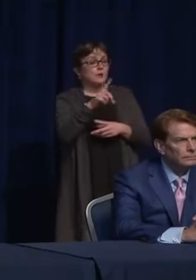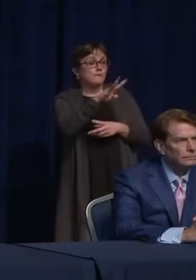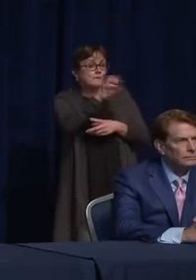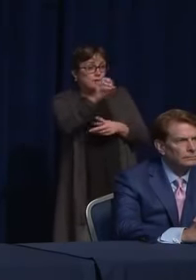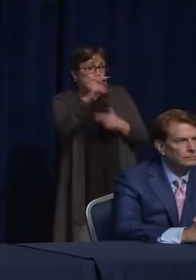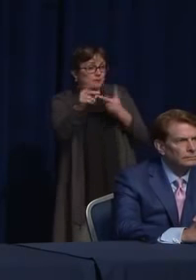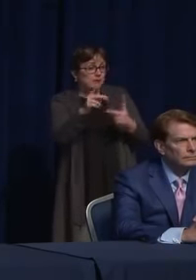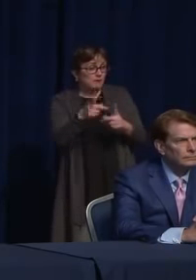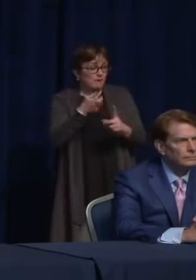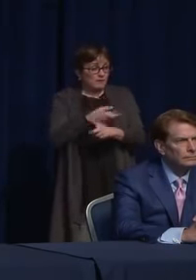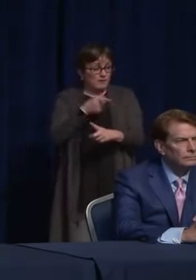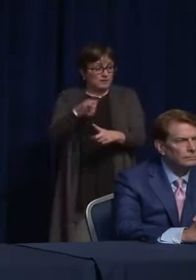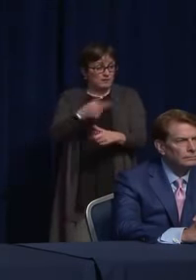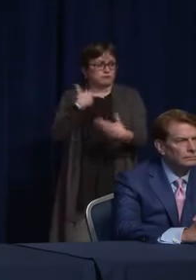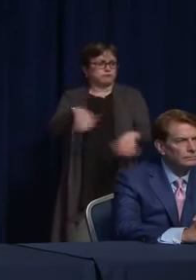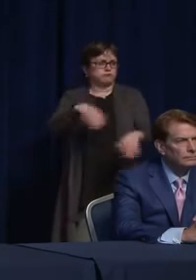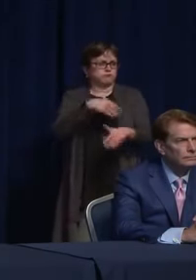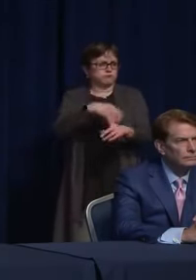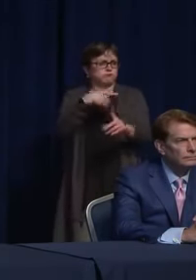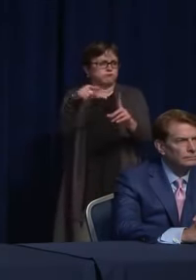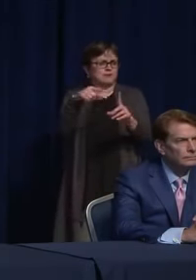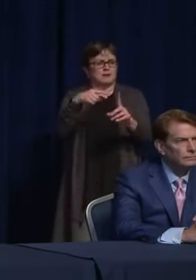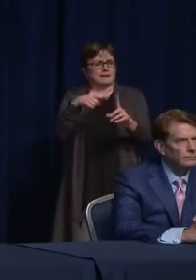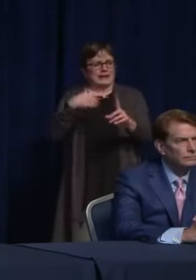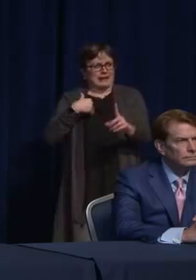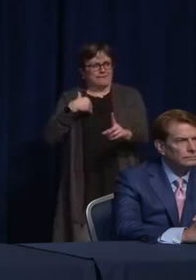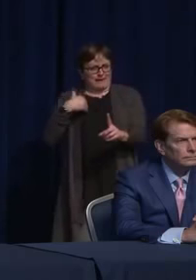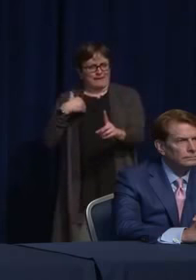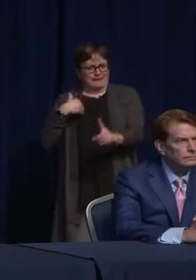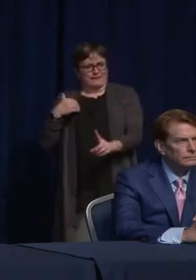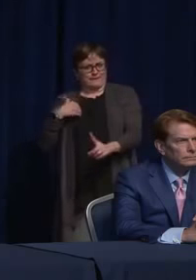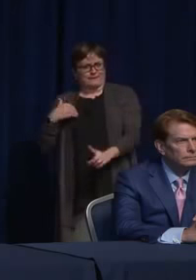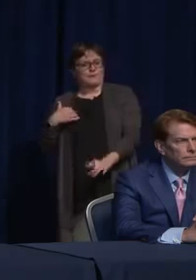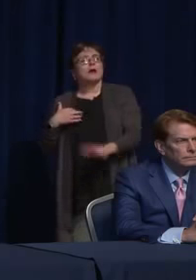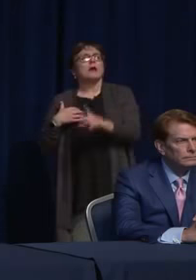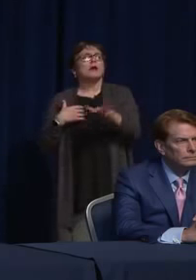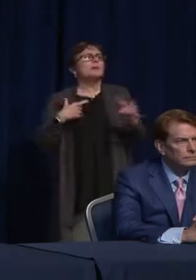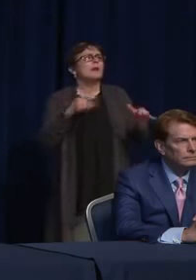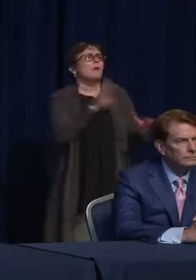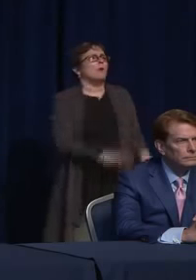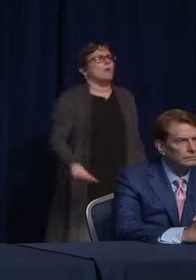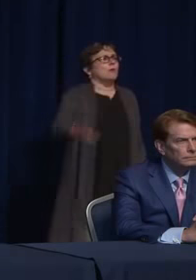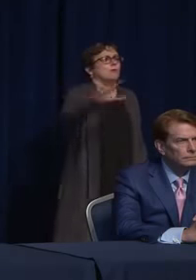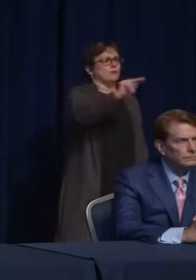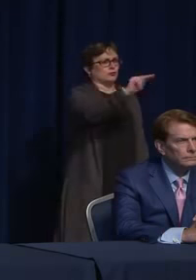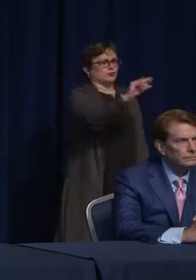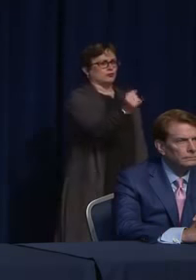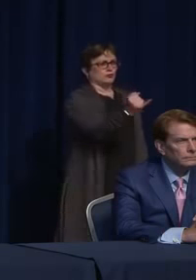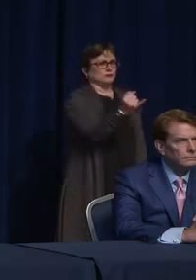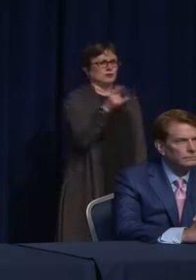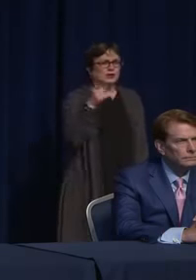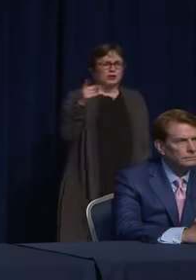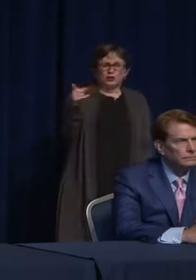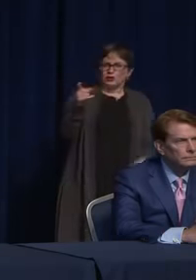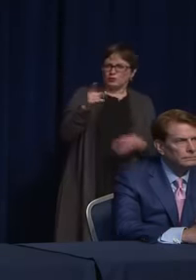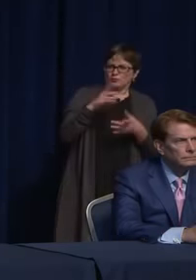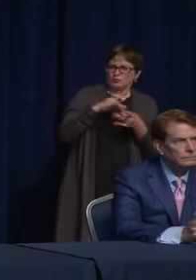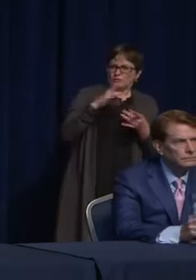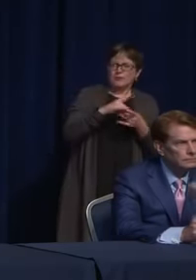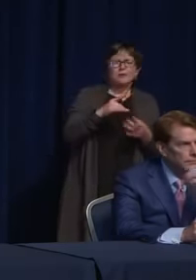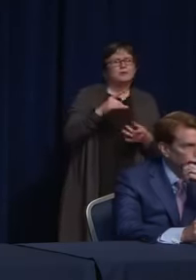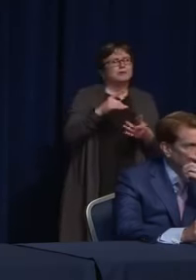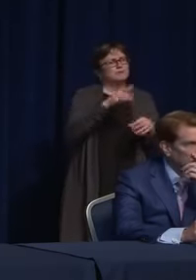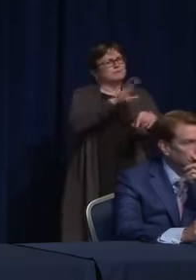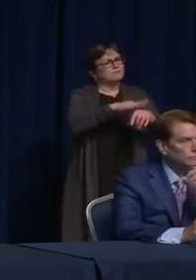whole state, Governor, you have repeatedly asked people to please get with the program here and let's do